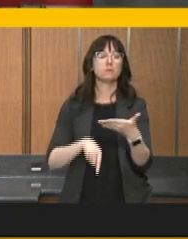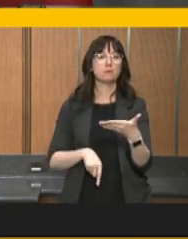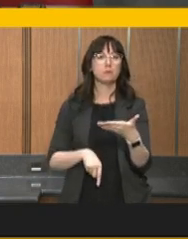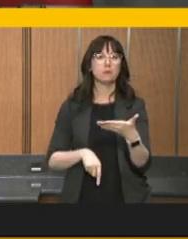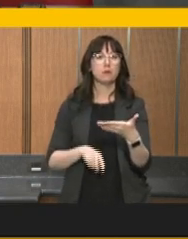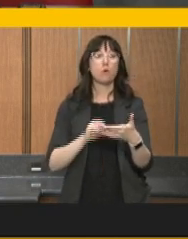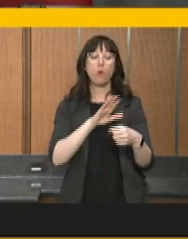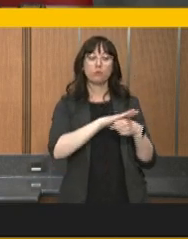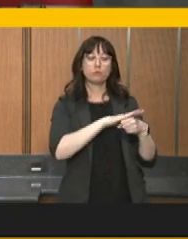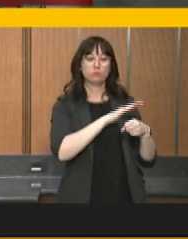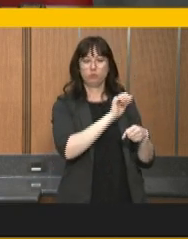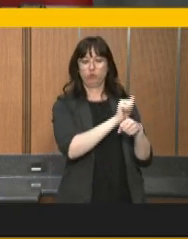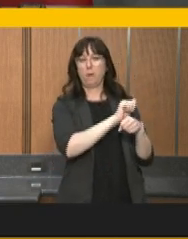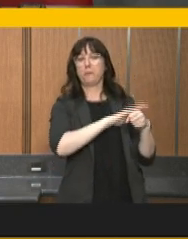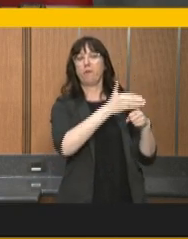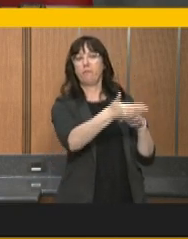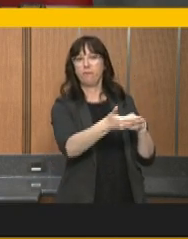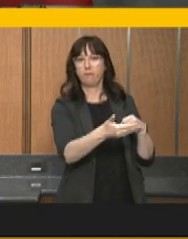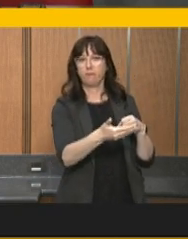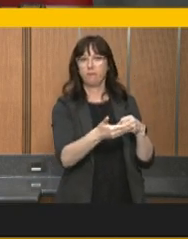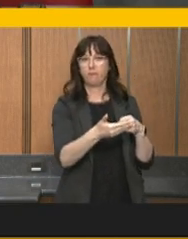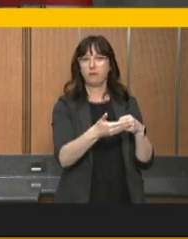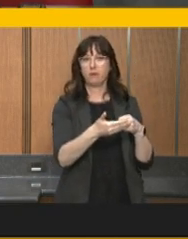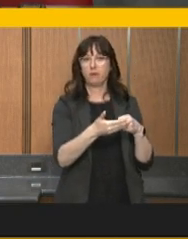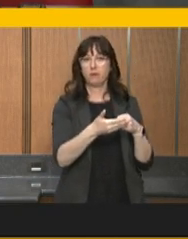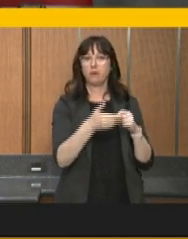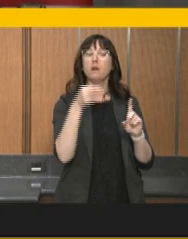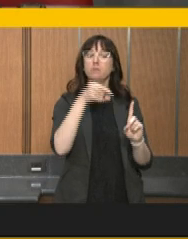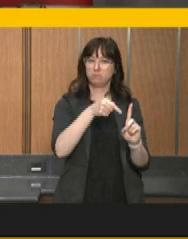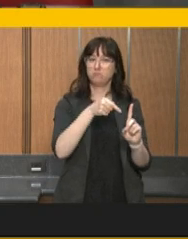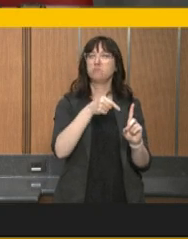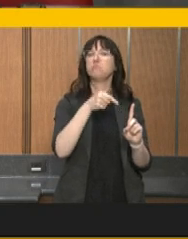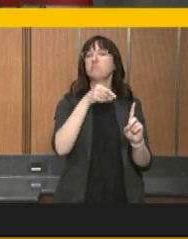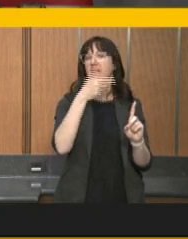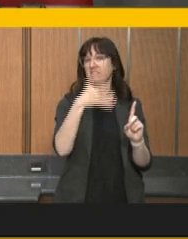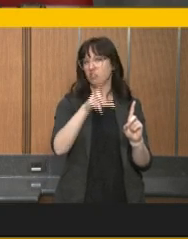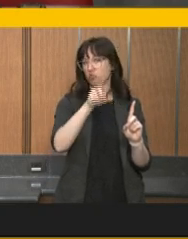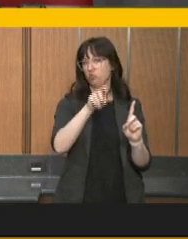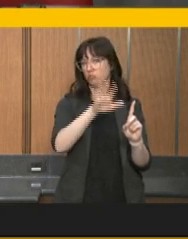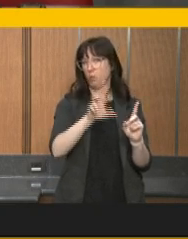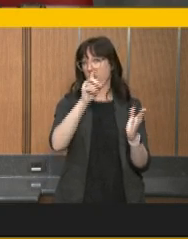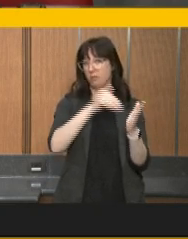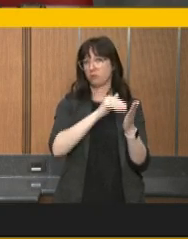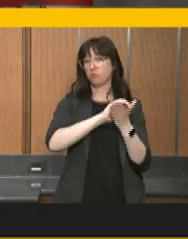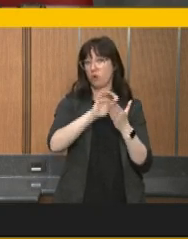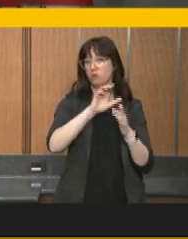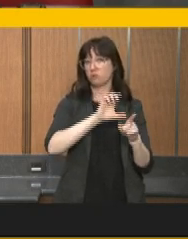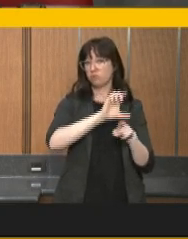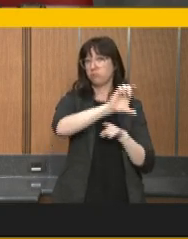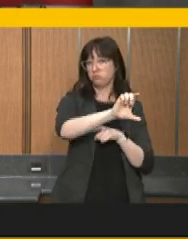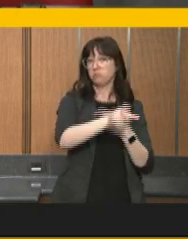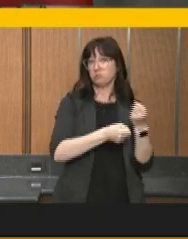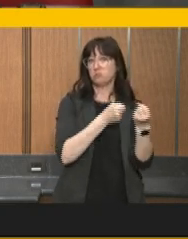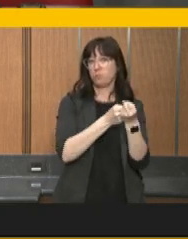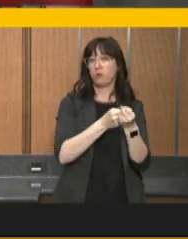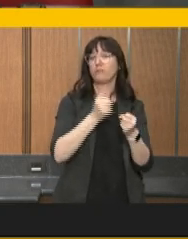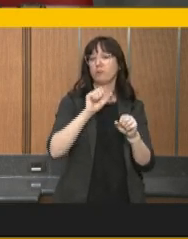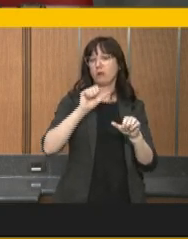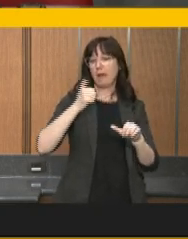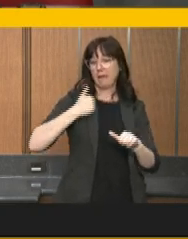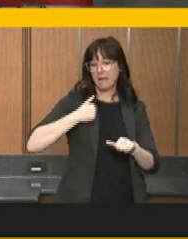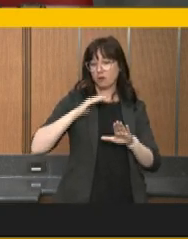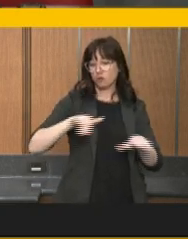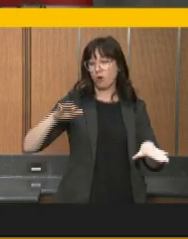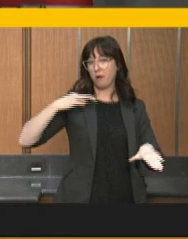her job. Well, that person would have already received about $1,000 worth of Canada child benefits, but with the